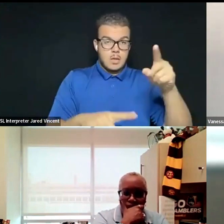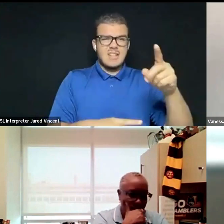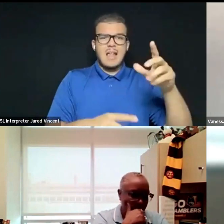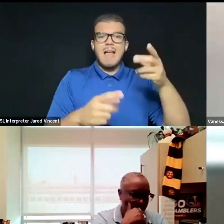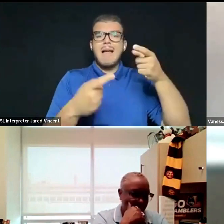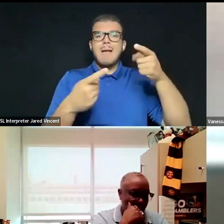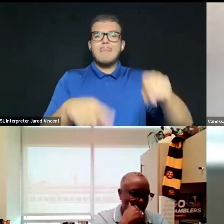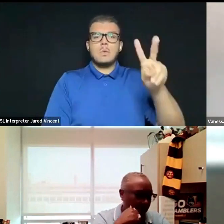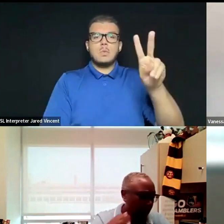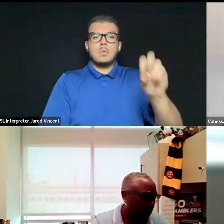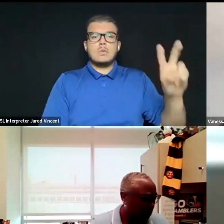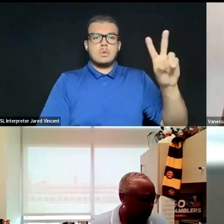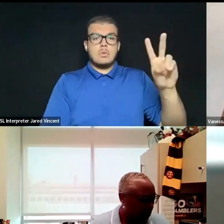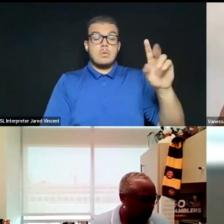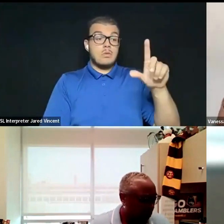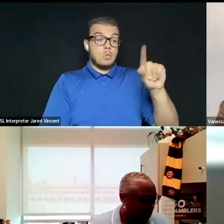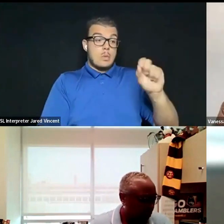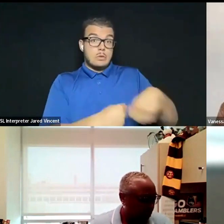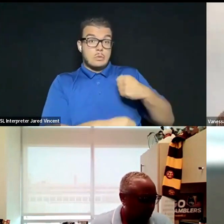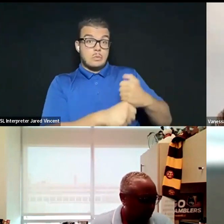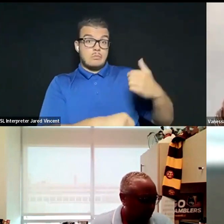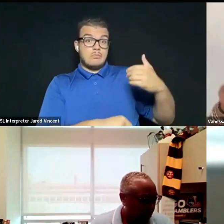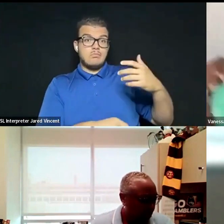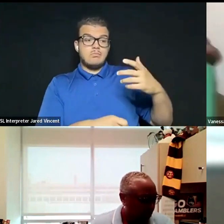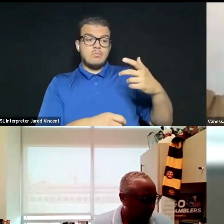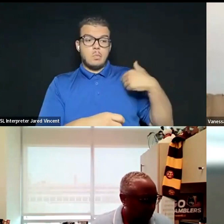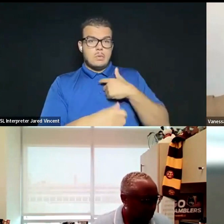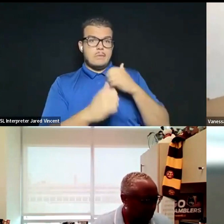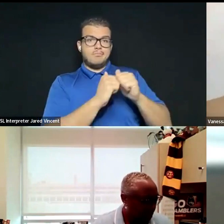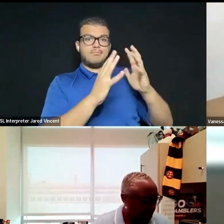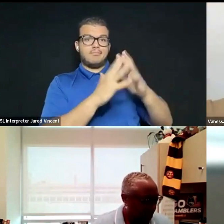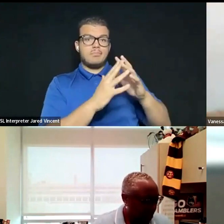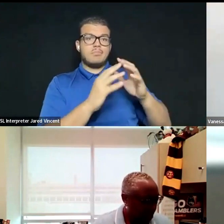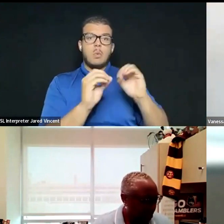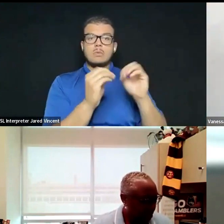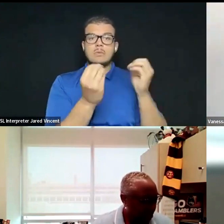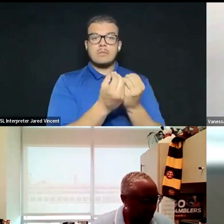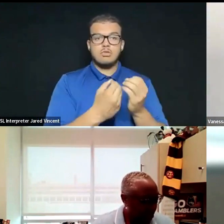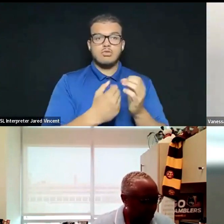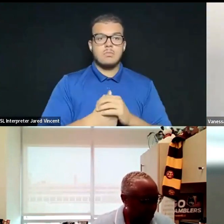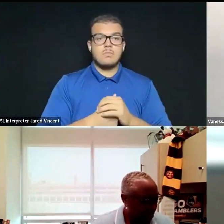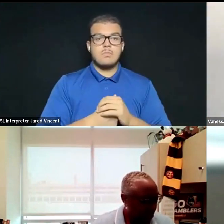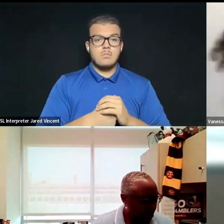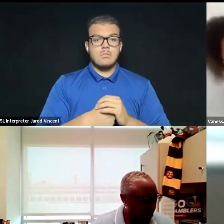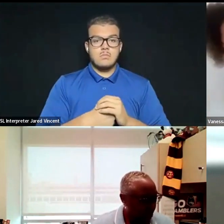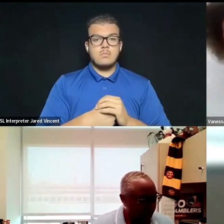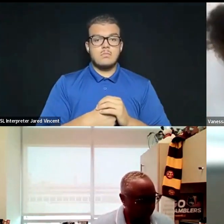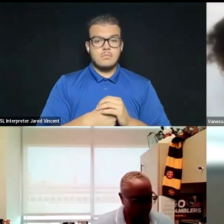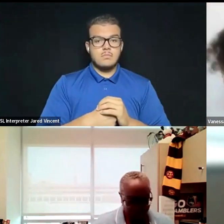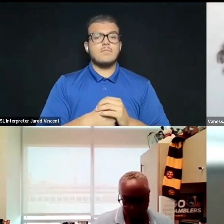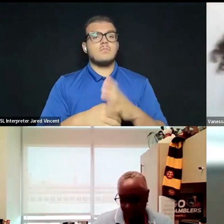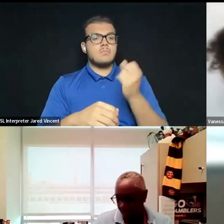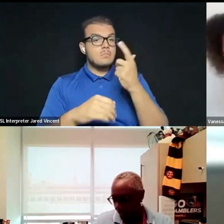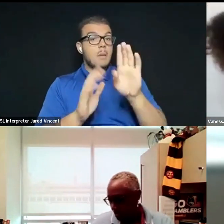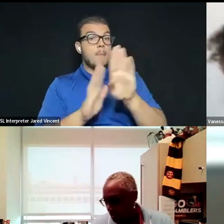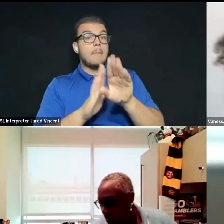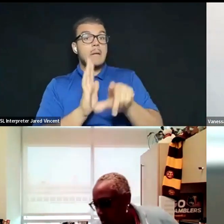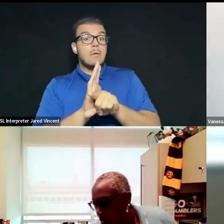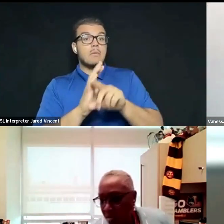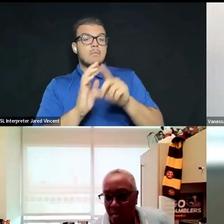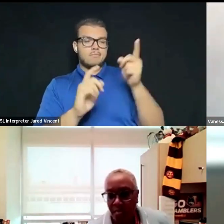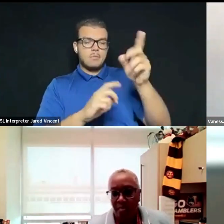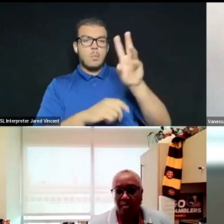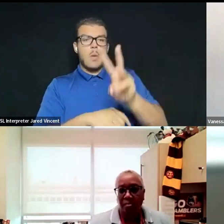2002, which makes us 20 years old as an organization, just to let you know. But there's more about our background on our website.